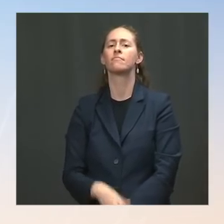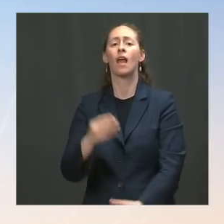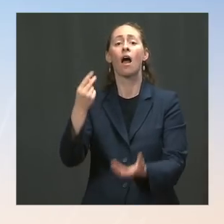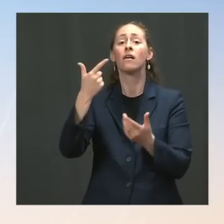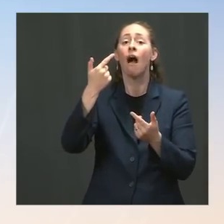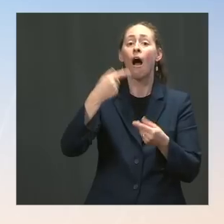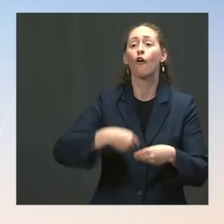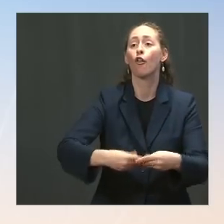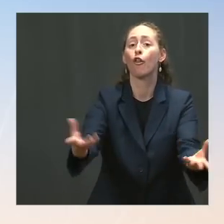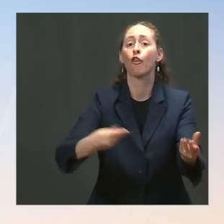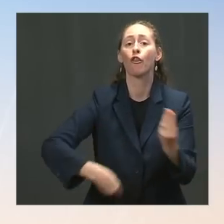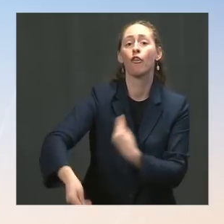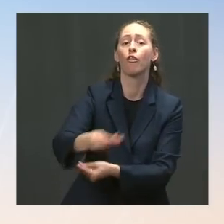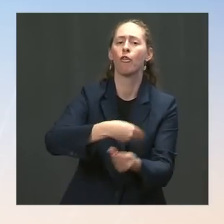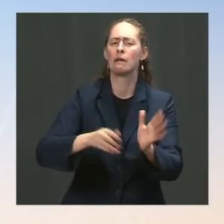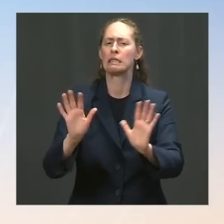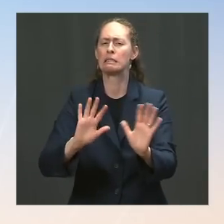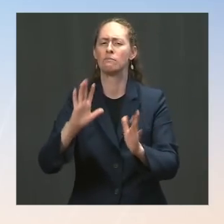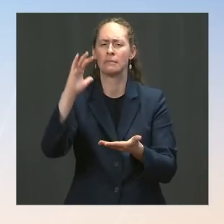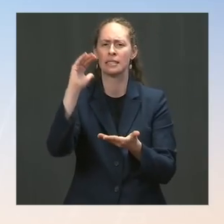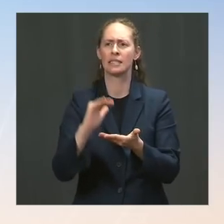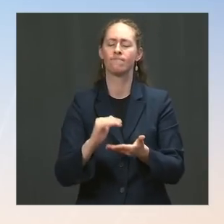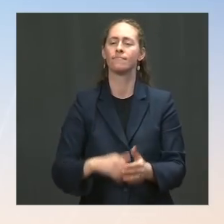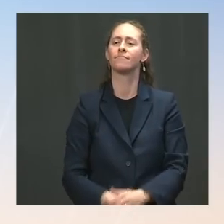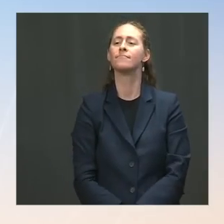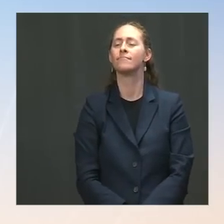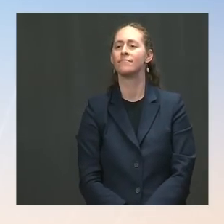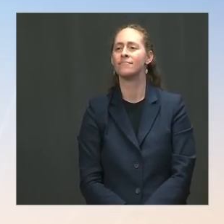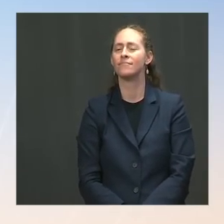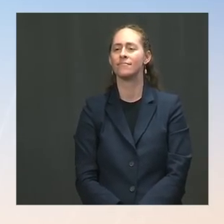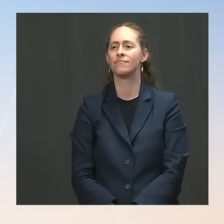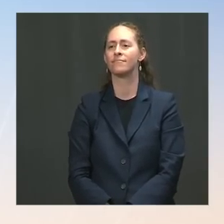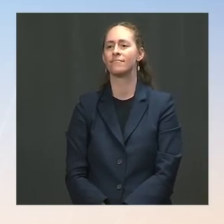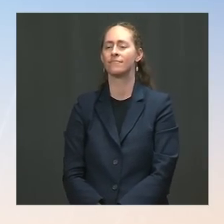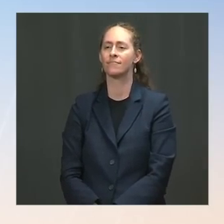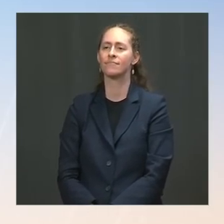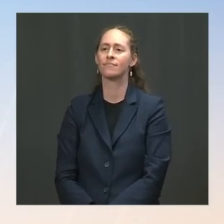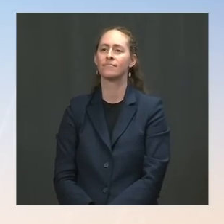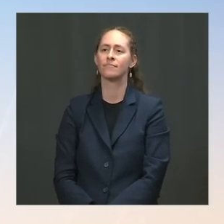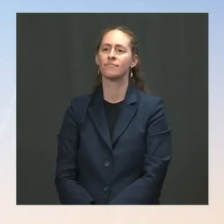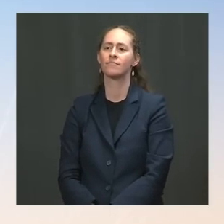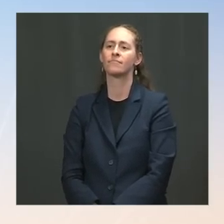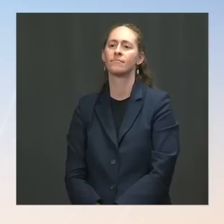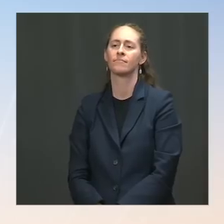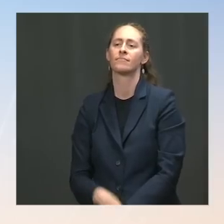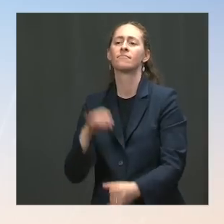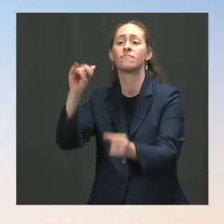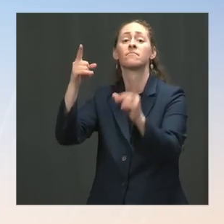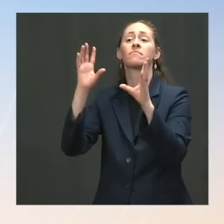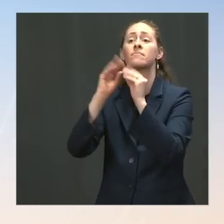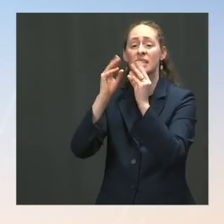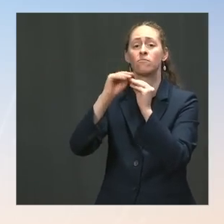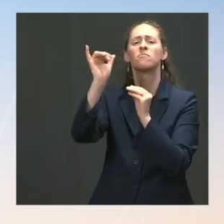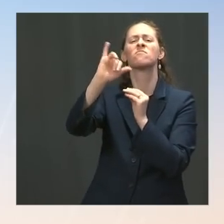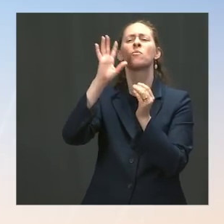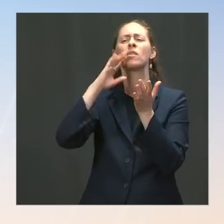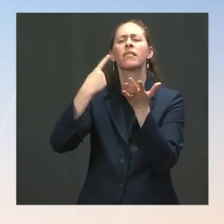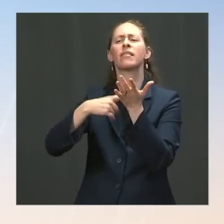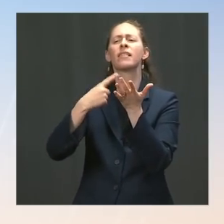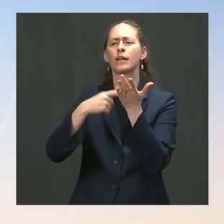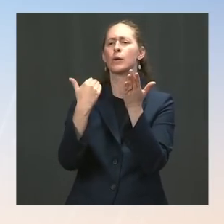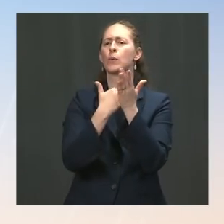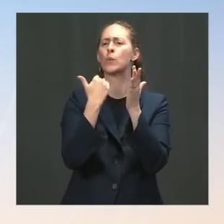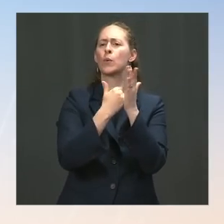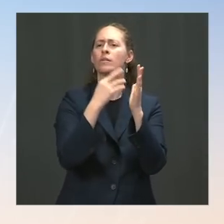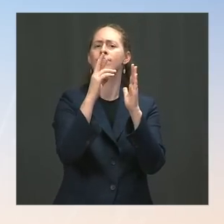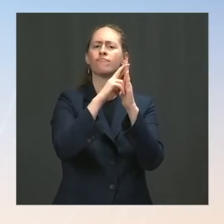today's convening, we also announced today tough new regulations on untraceable ghost guns, as well as, and we also launched 5 regional gun trafficking